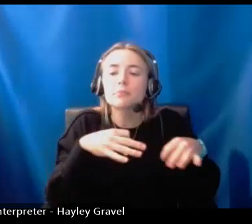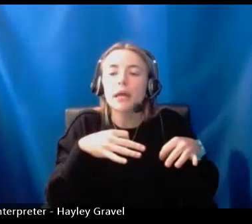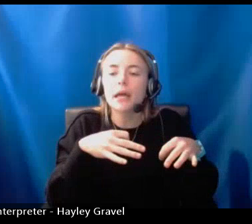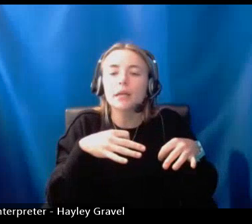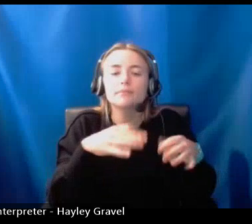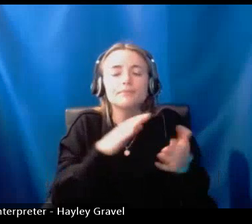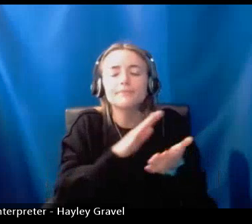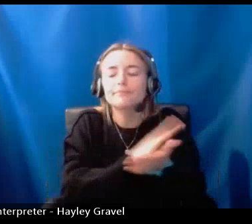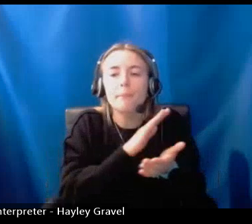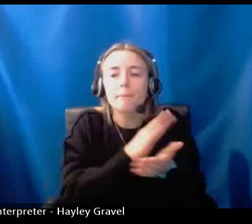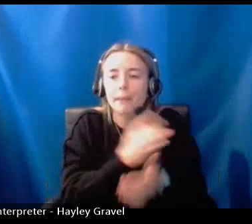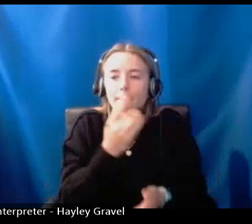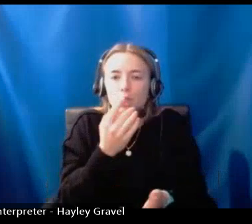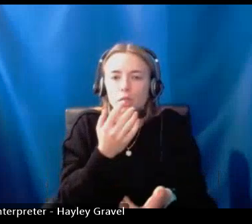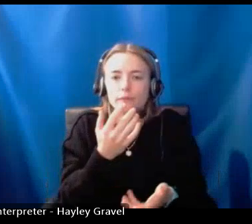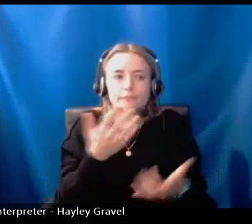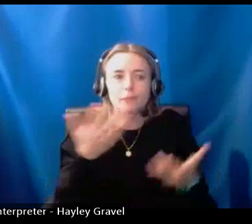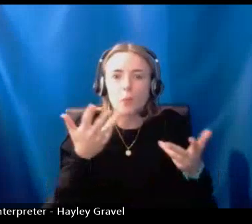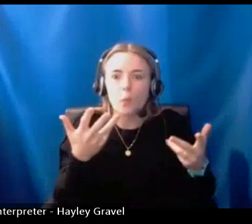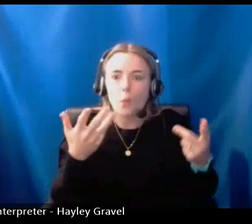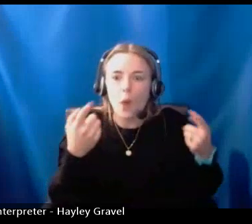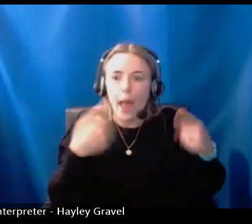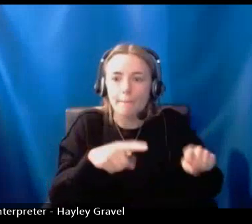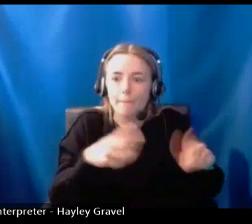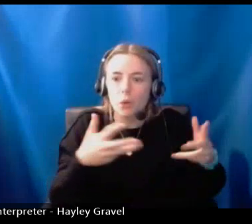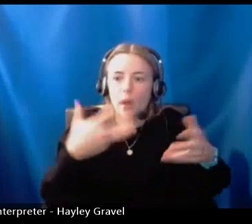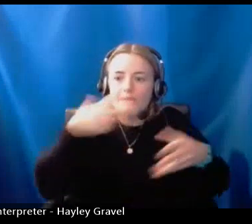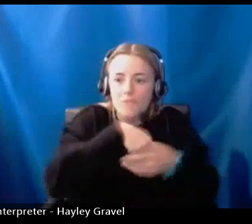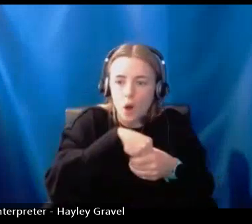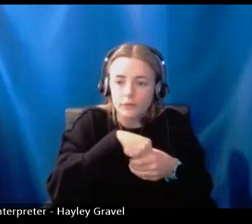roadmap, and that roadmap can change.